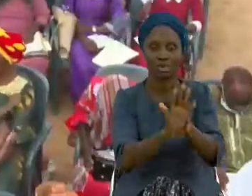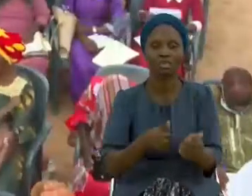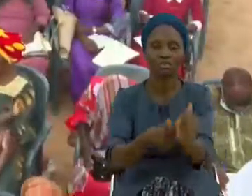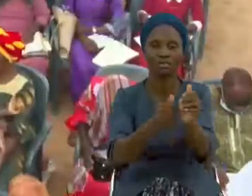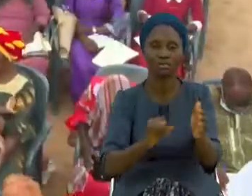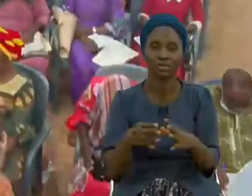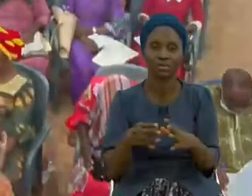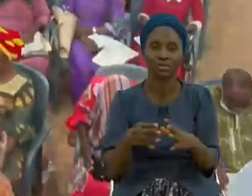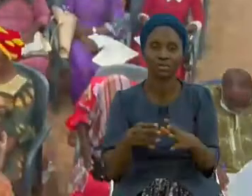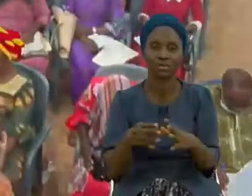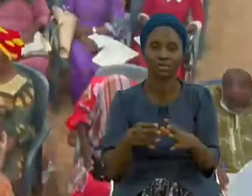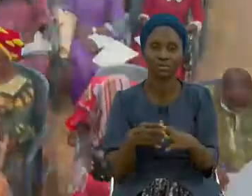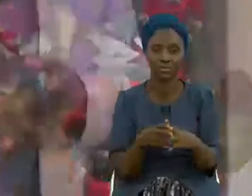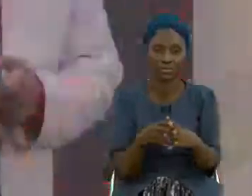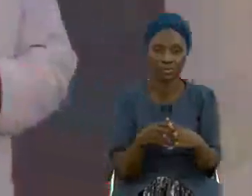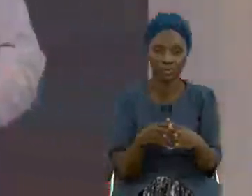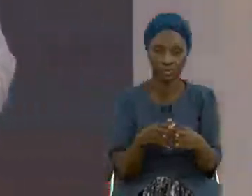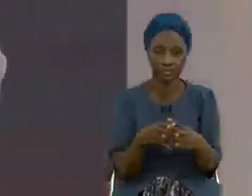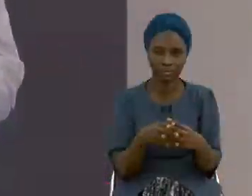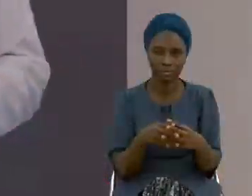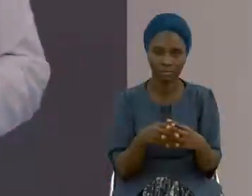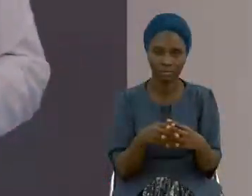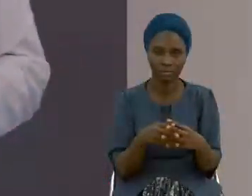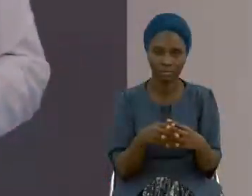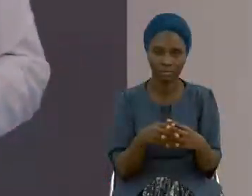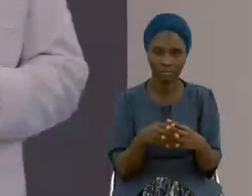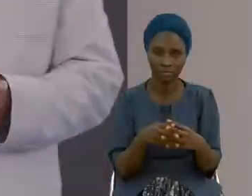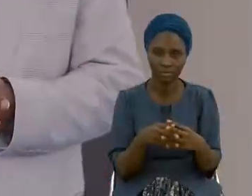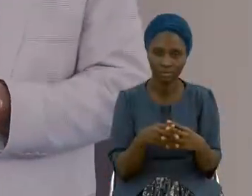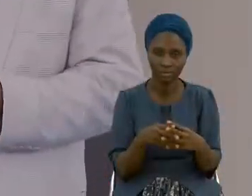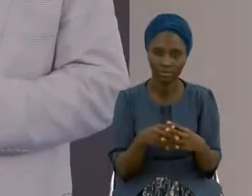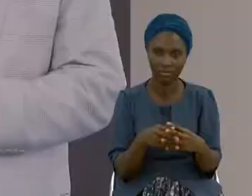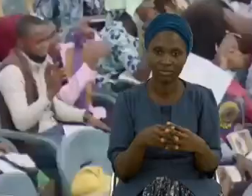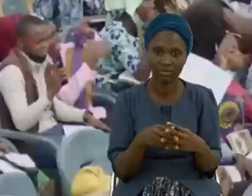give an event that will bring manifestation